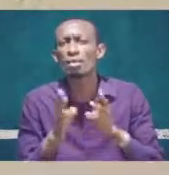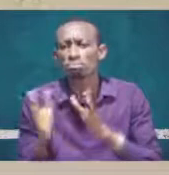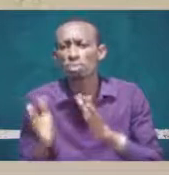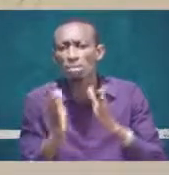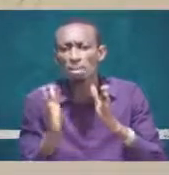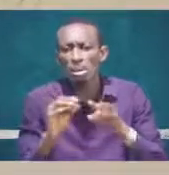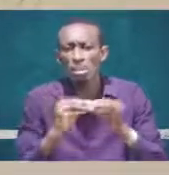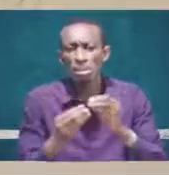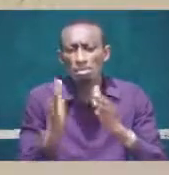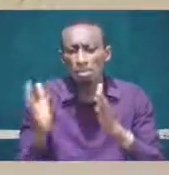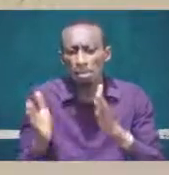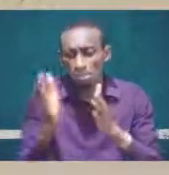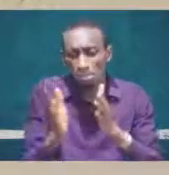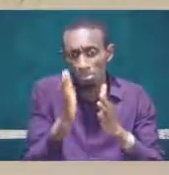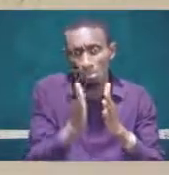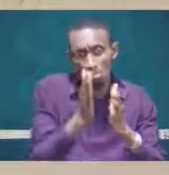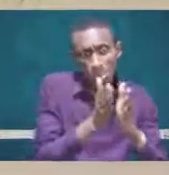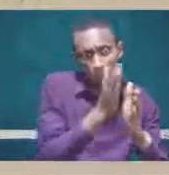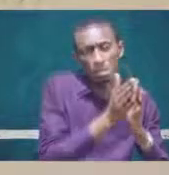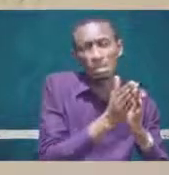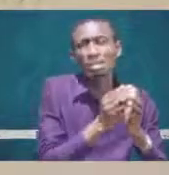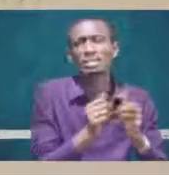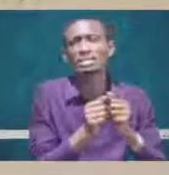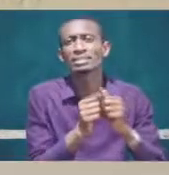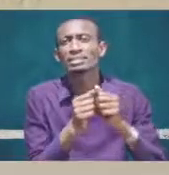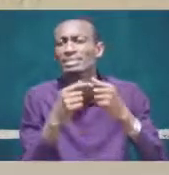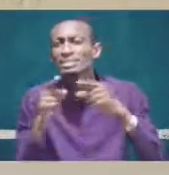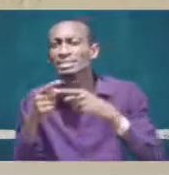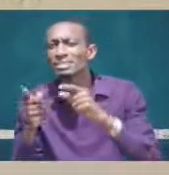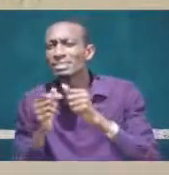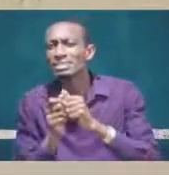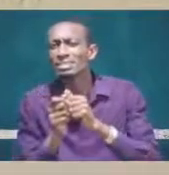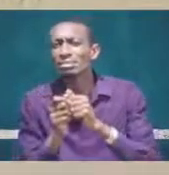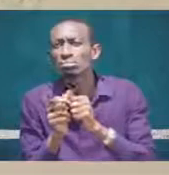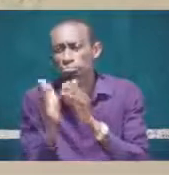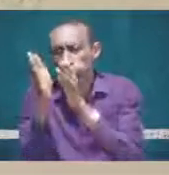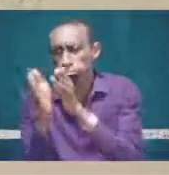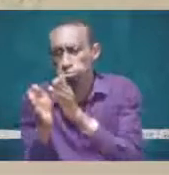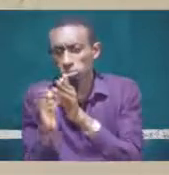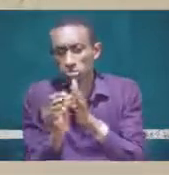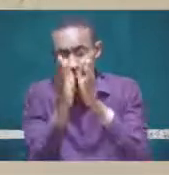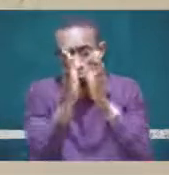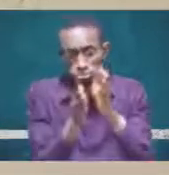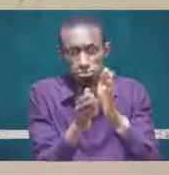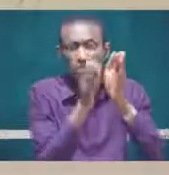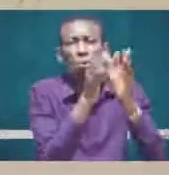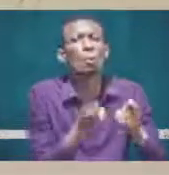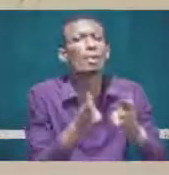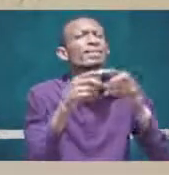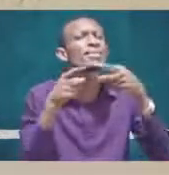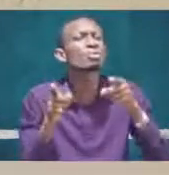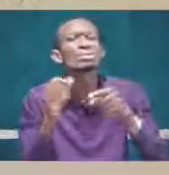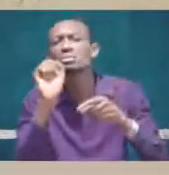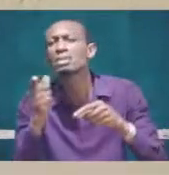card arranged in different sets of numbers from the ones we would have for 5,000 or 2,000 and stuff like